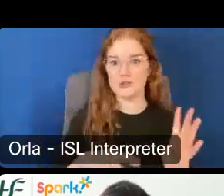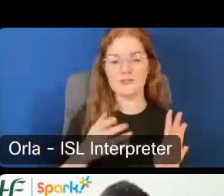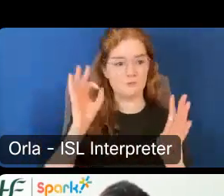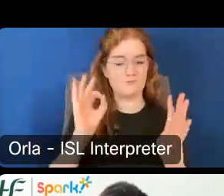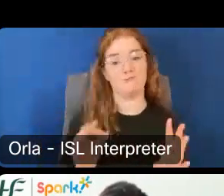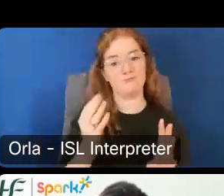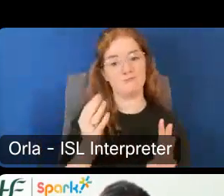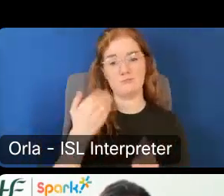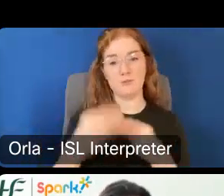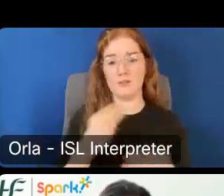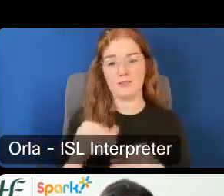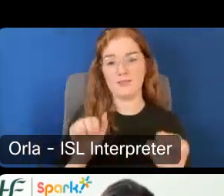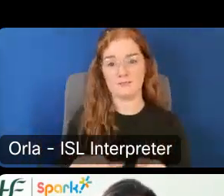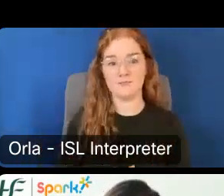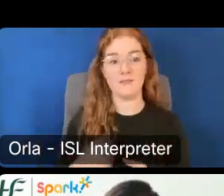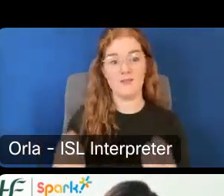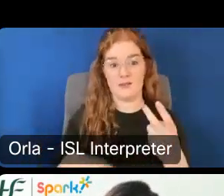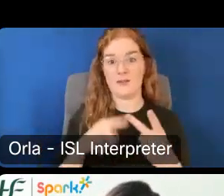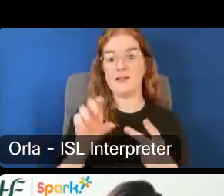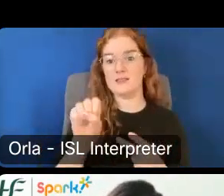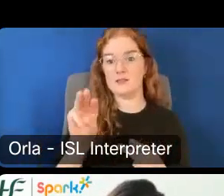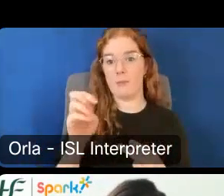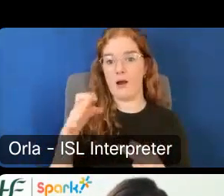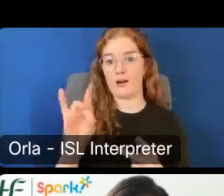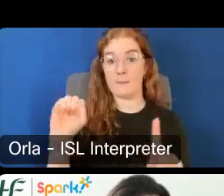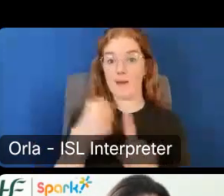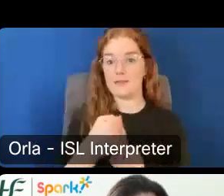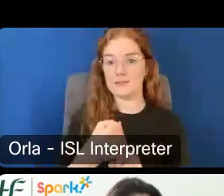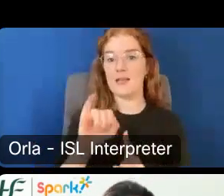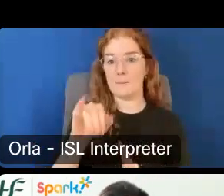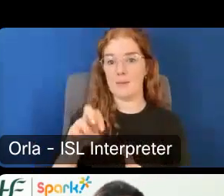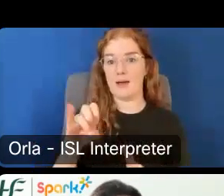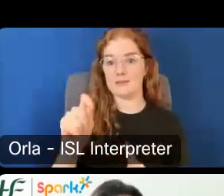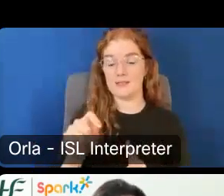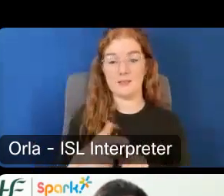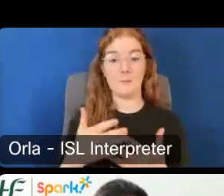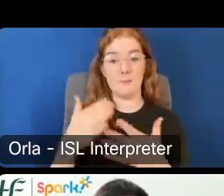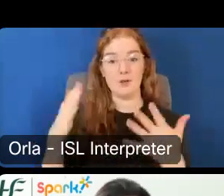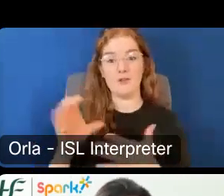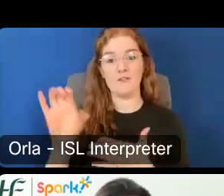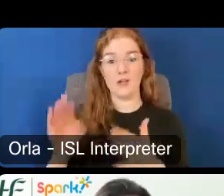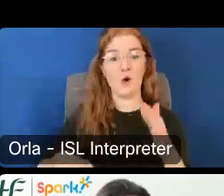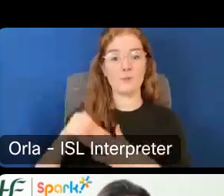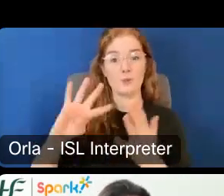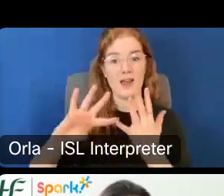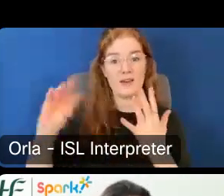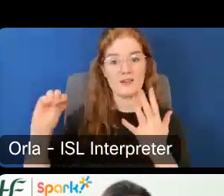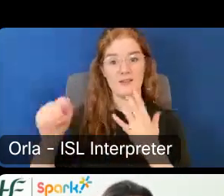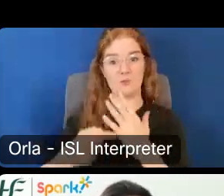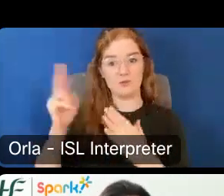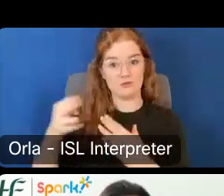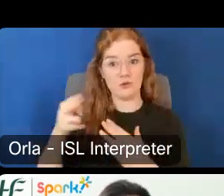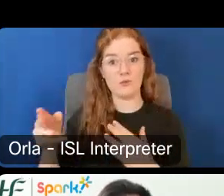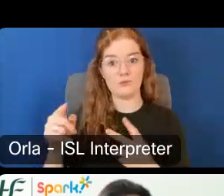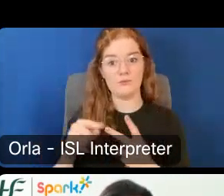actually. Spark Impact then is our larger funding initiative and stream, and that's up to €90,000. And that